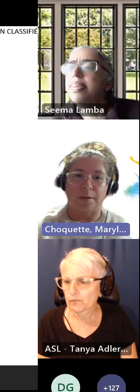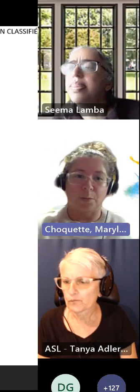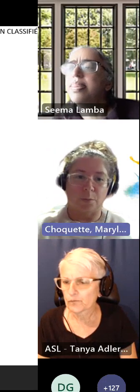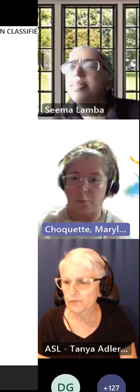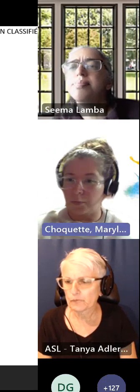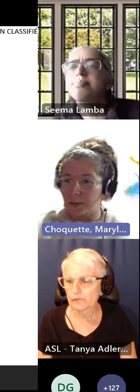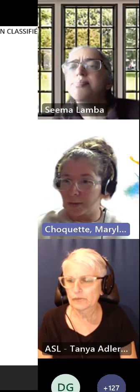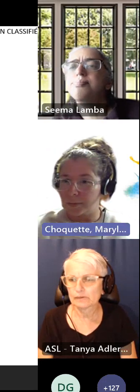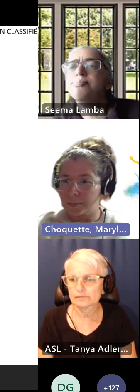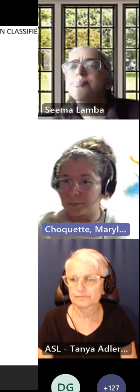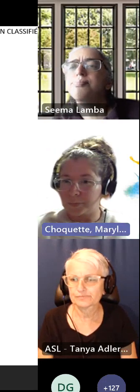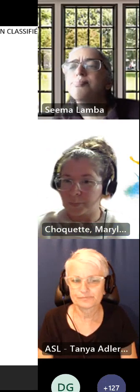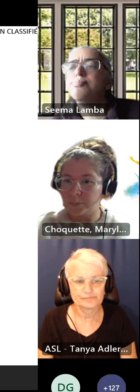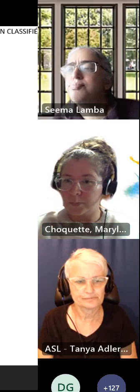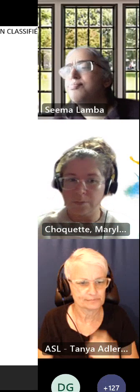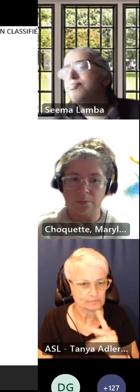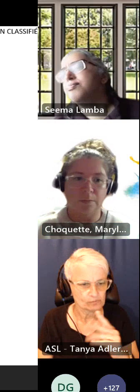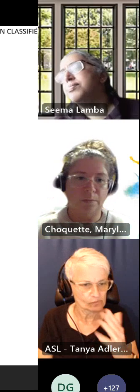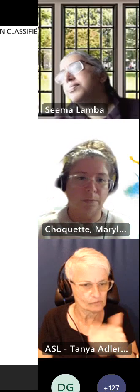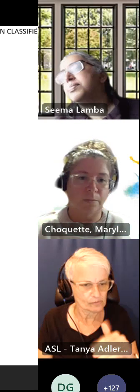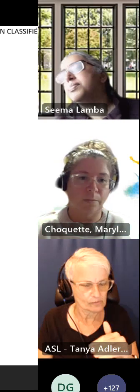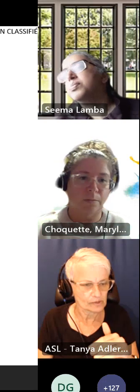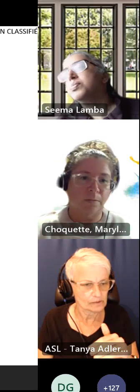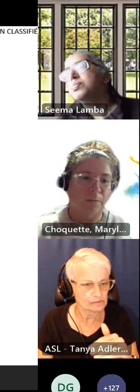Okay, and then we'll move on.